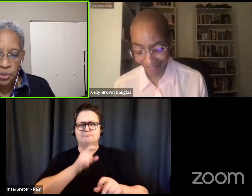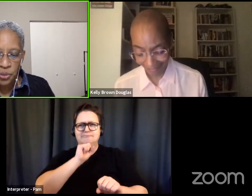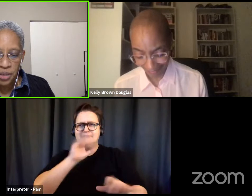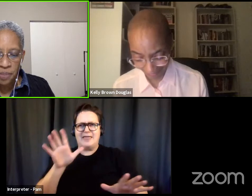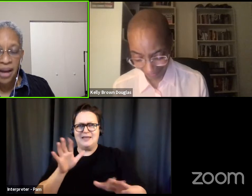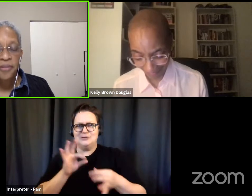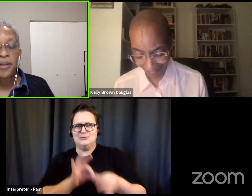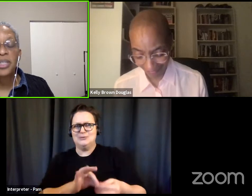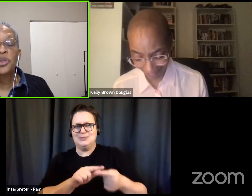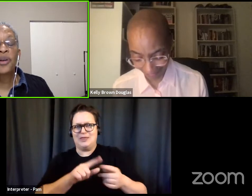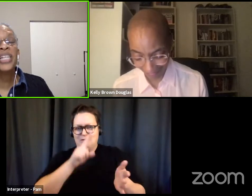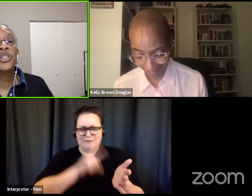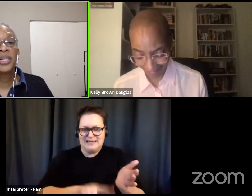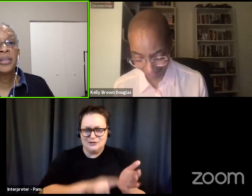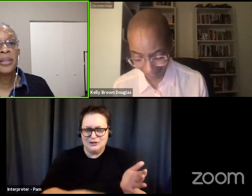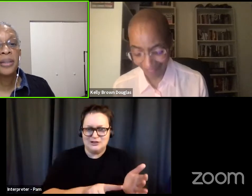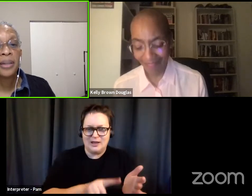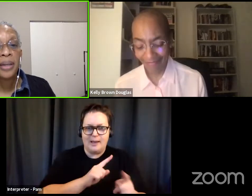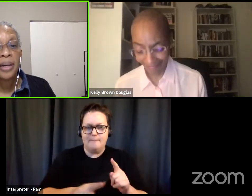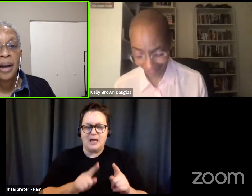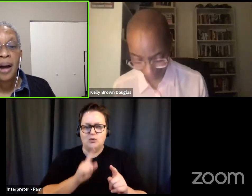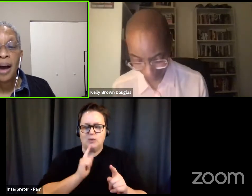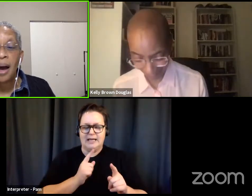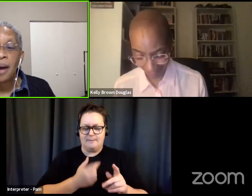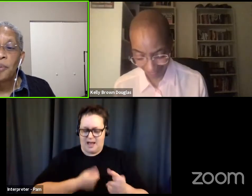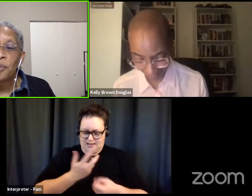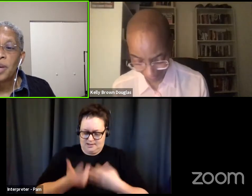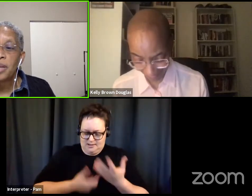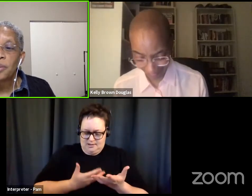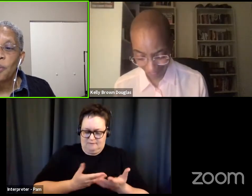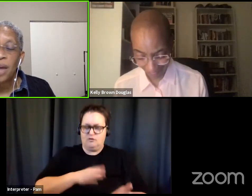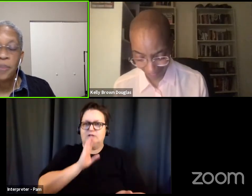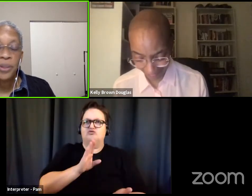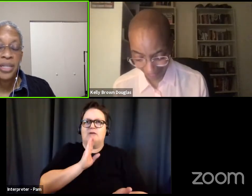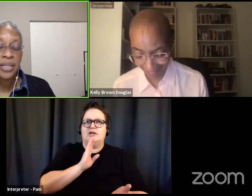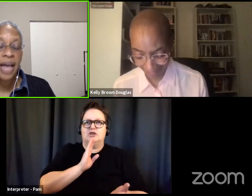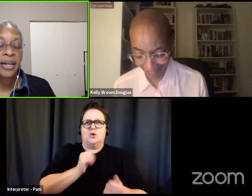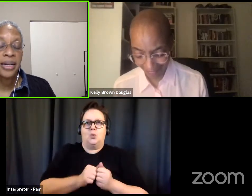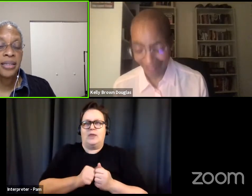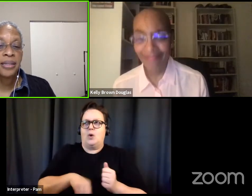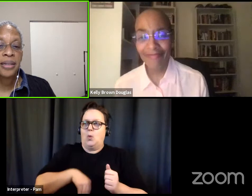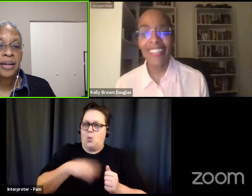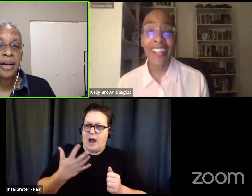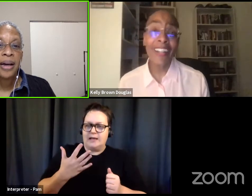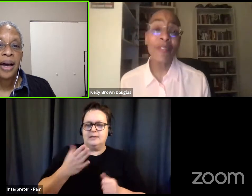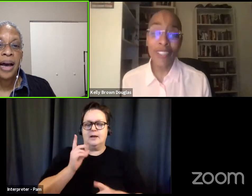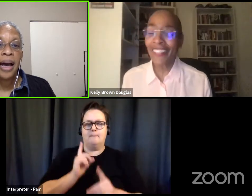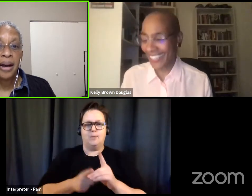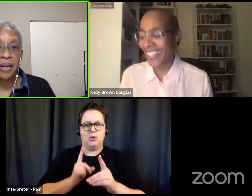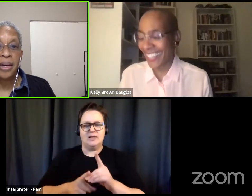to do with my frustration with white Buddhist sanghas.